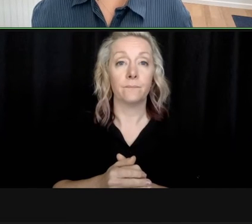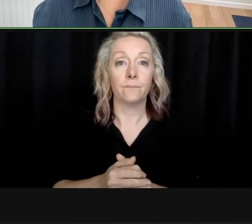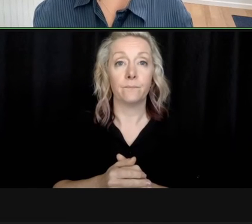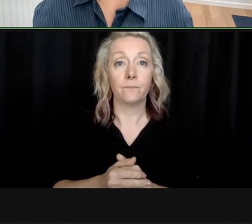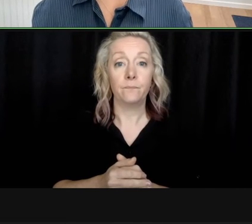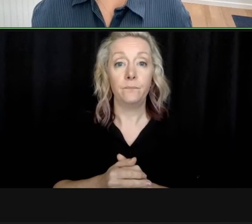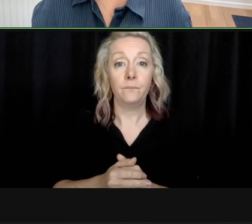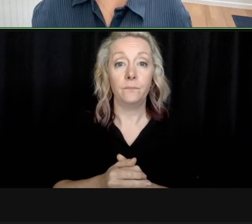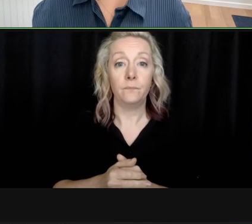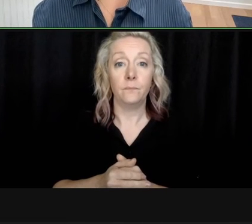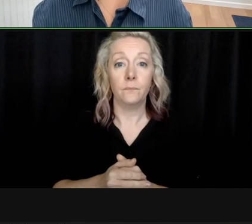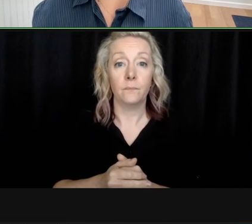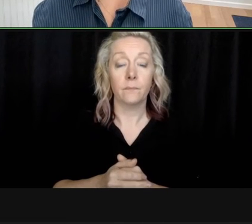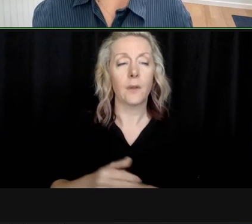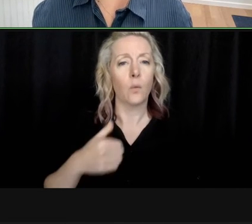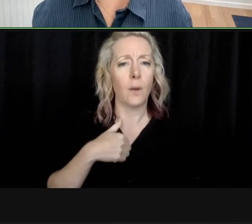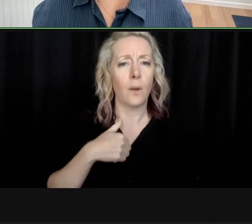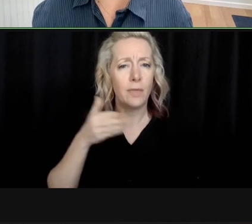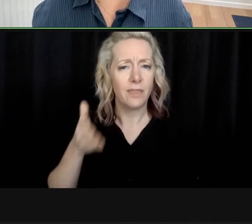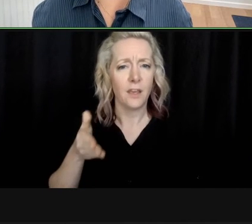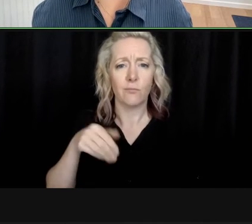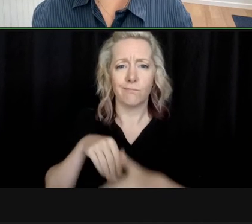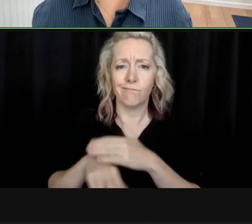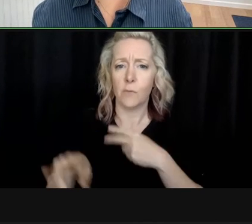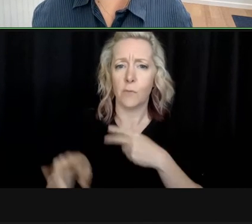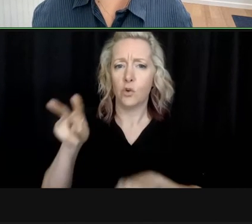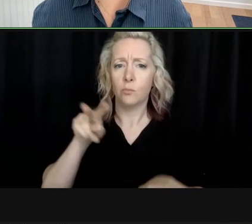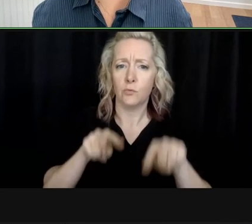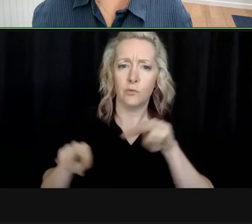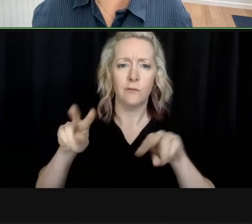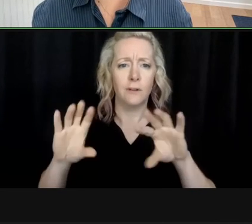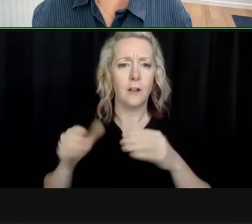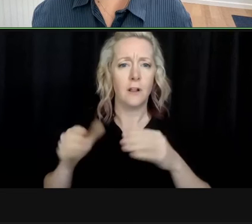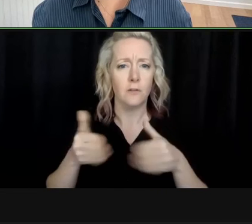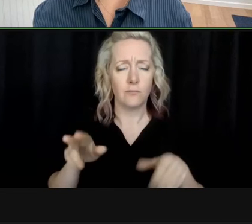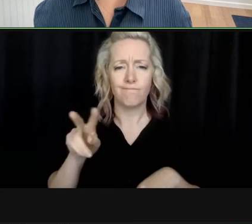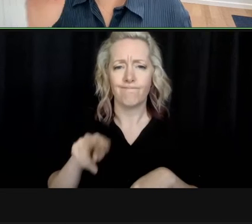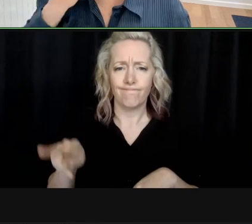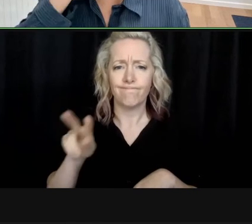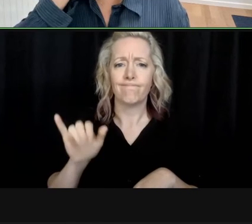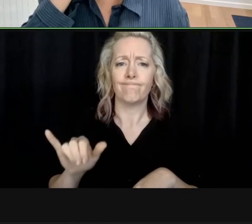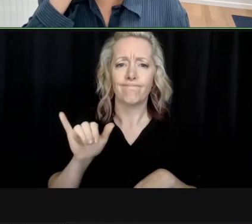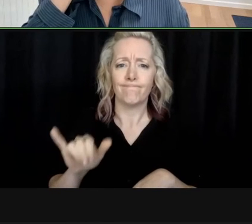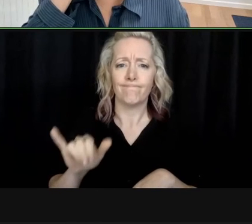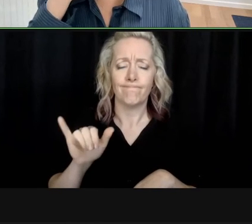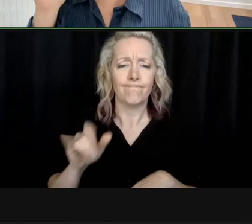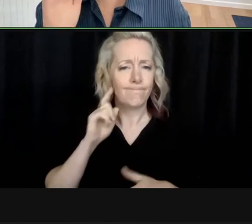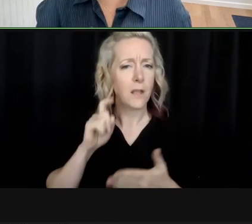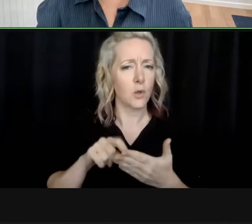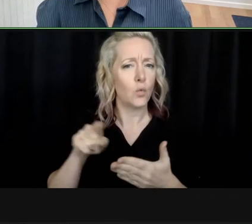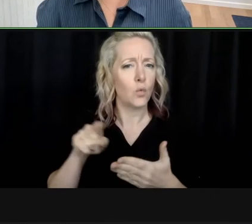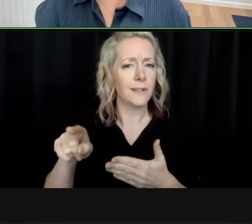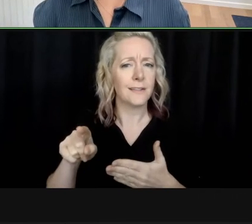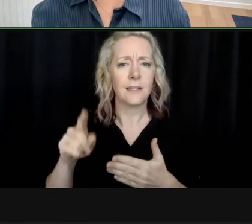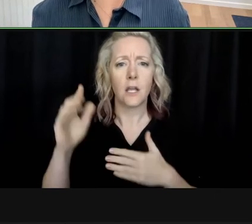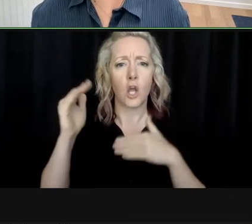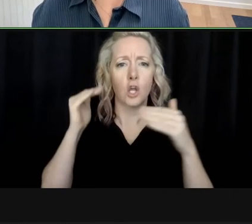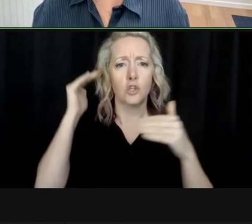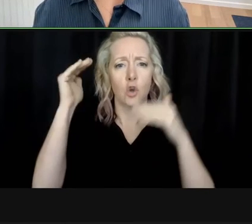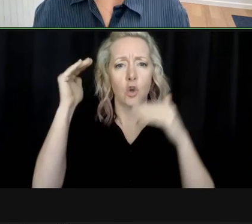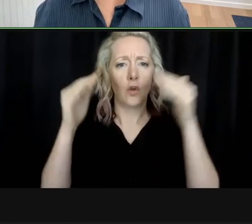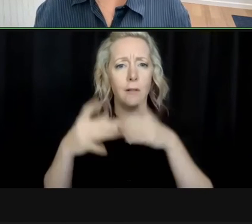So I was there and I was observing for the day in her classroom and seeing different things. And one thing I was seeing was that it was very adult directed.